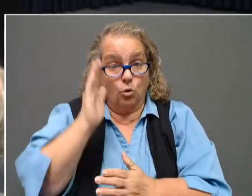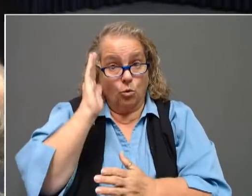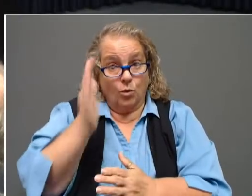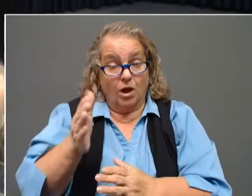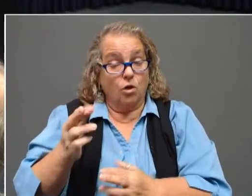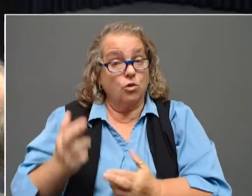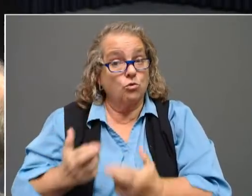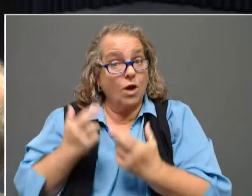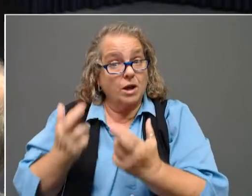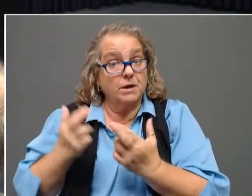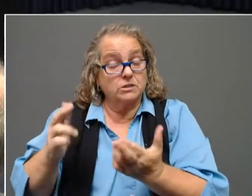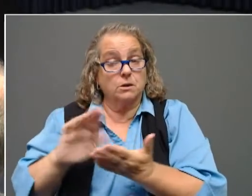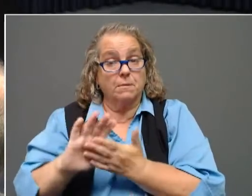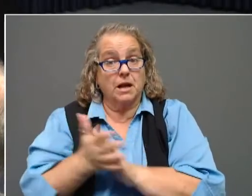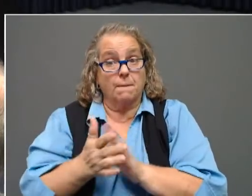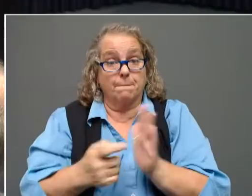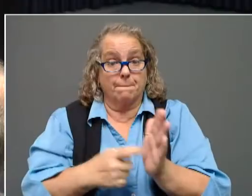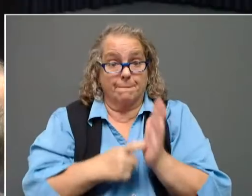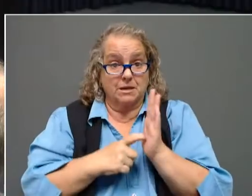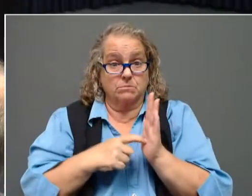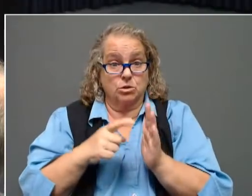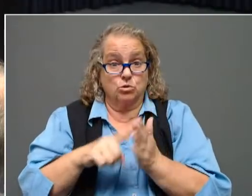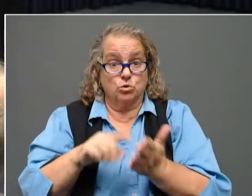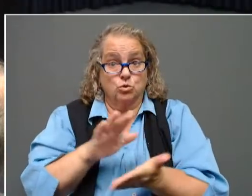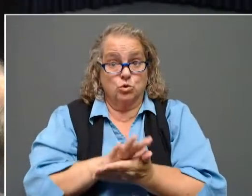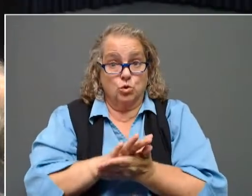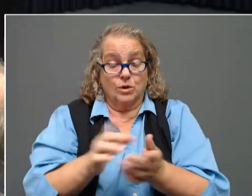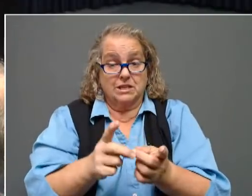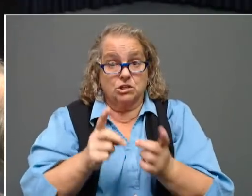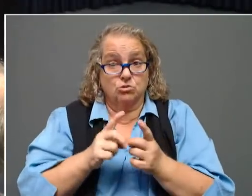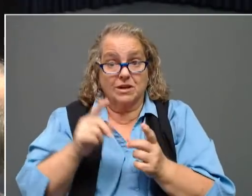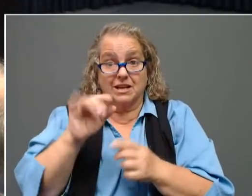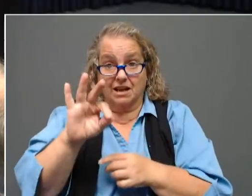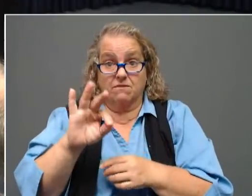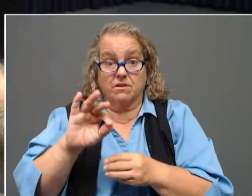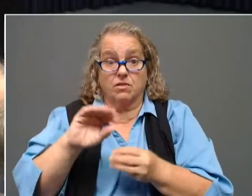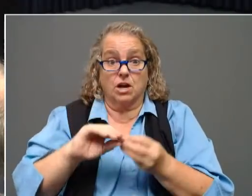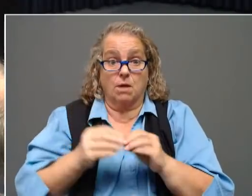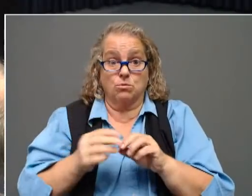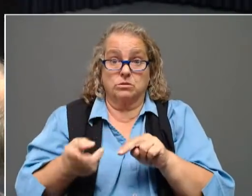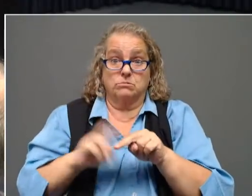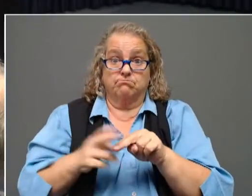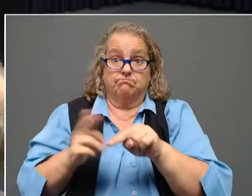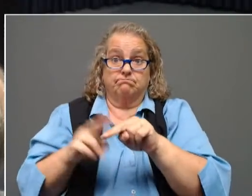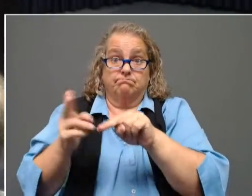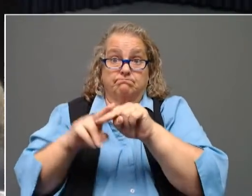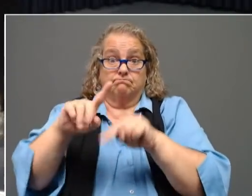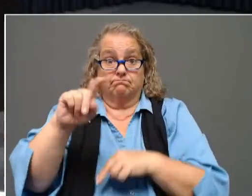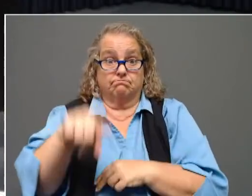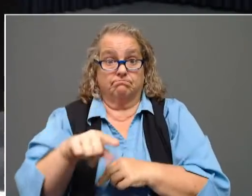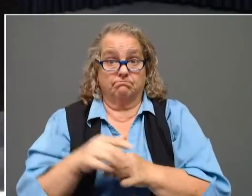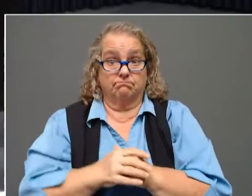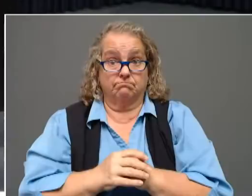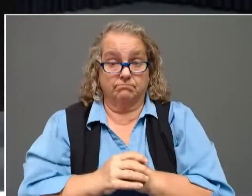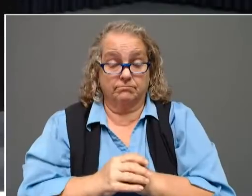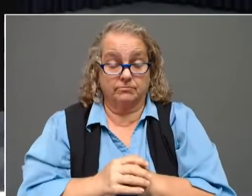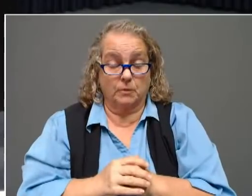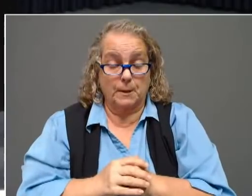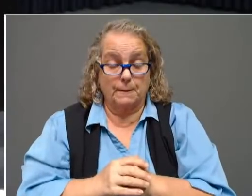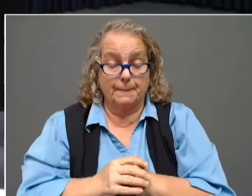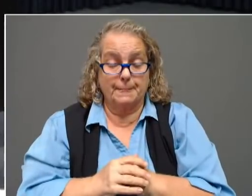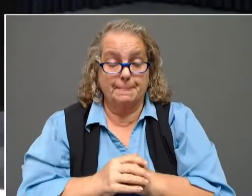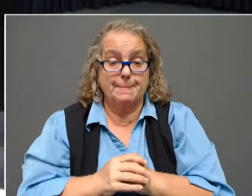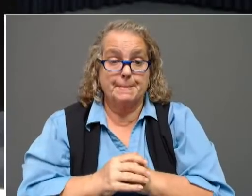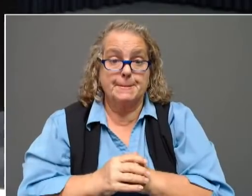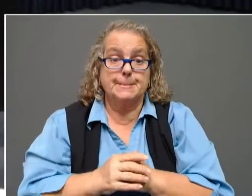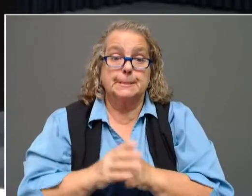become mandates to school districts if this surge continues to worsen? So when we were in the